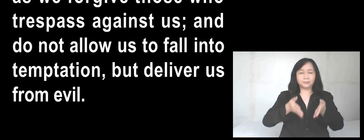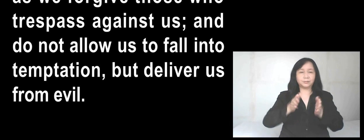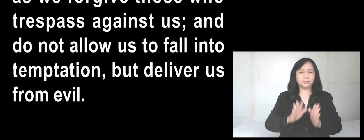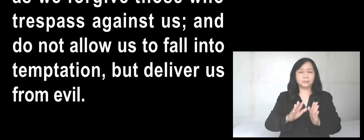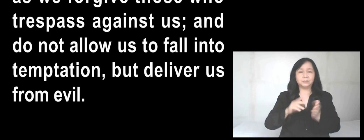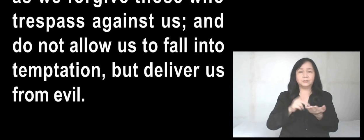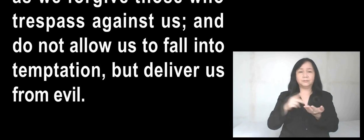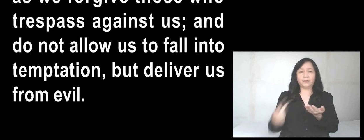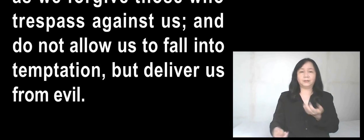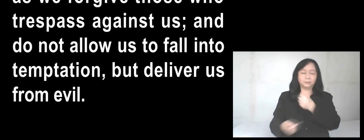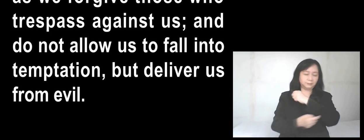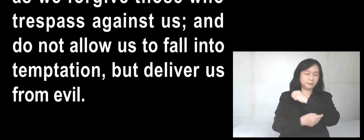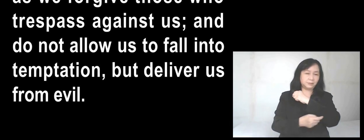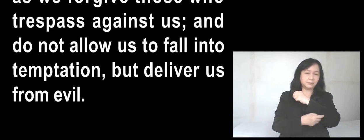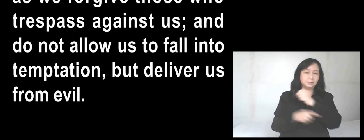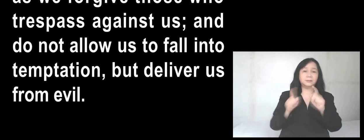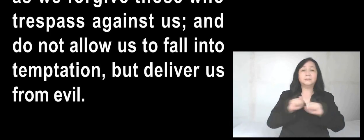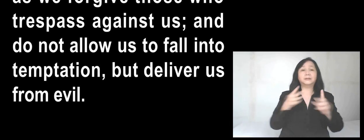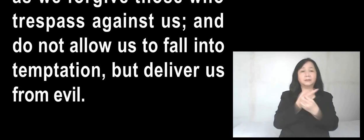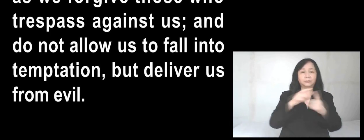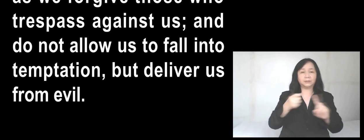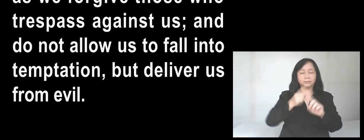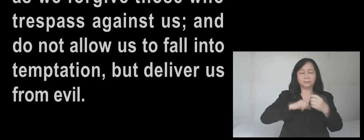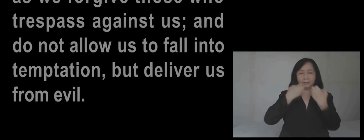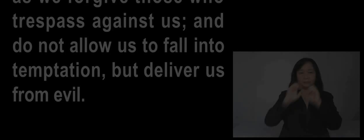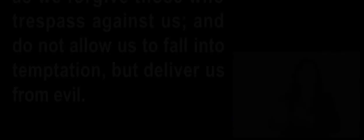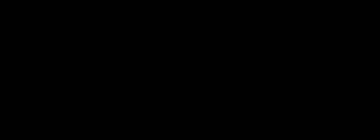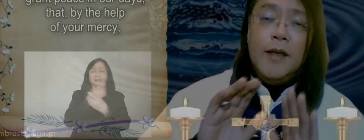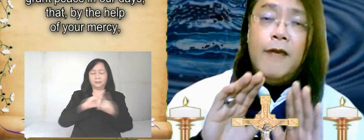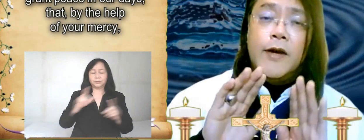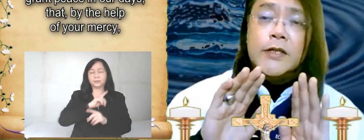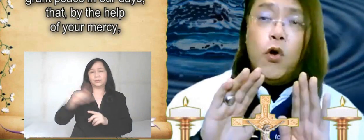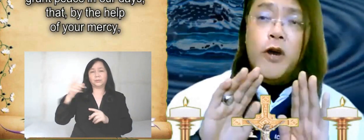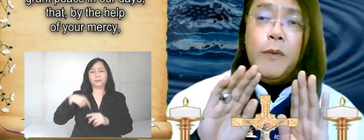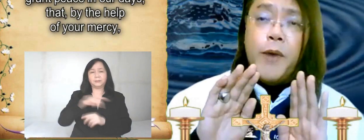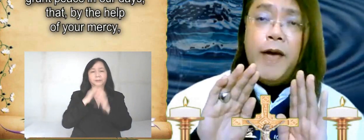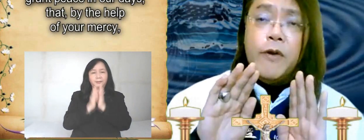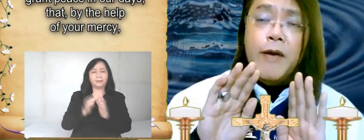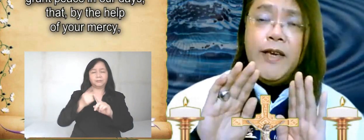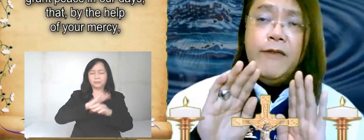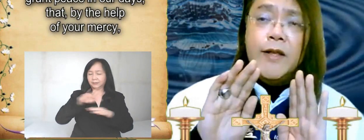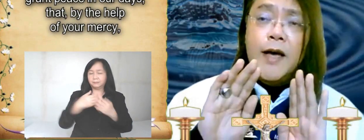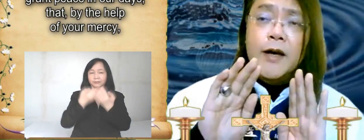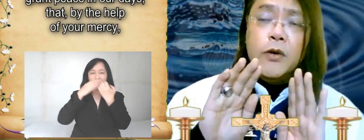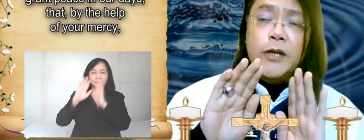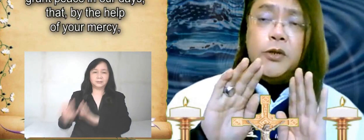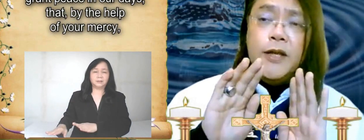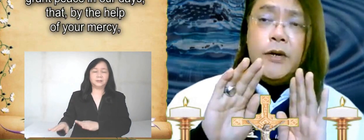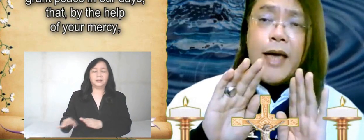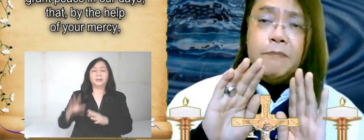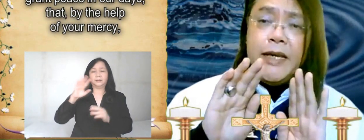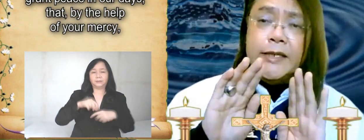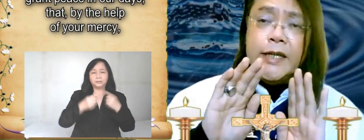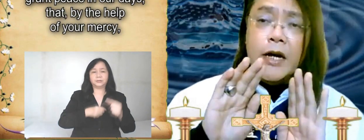to fall into temptation, but deliver us from evil. Deliver us, Lord, we pray, from every evil.